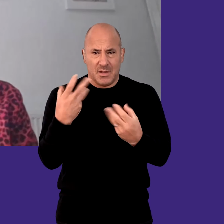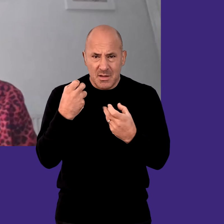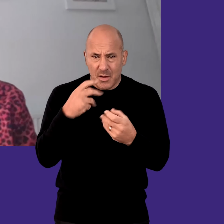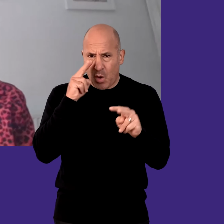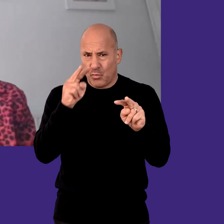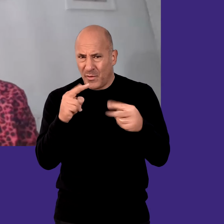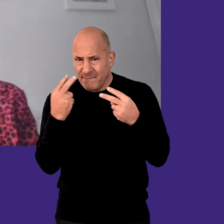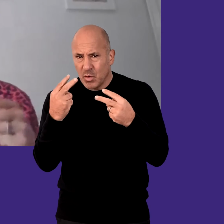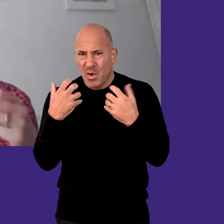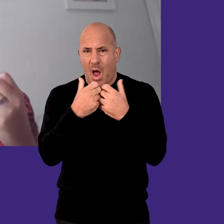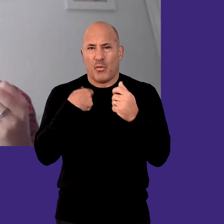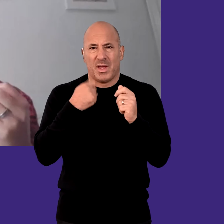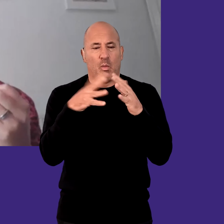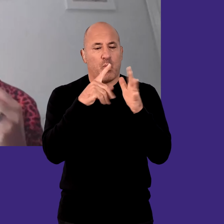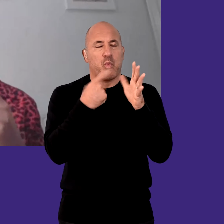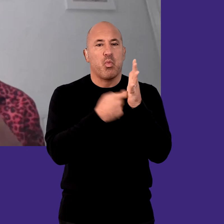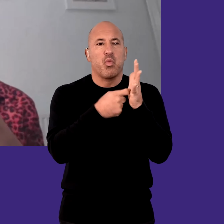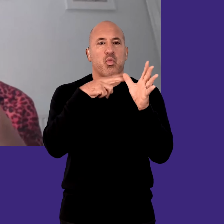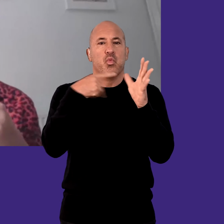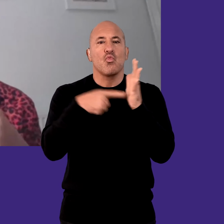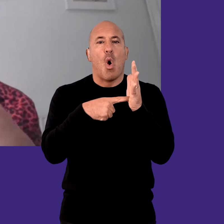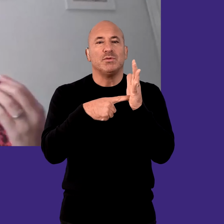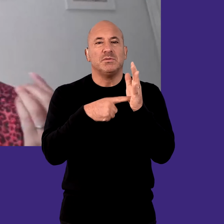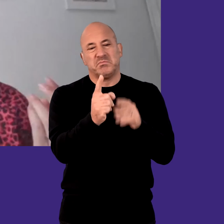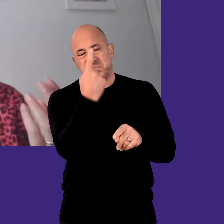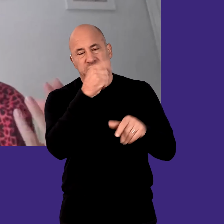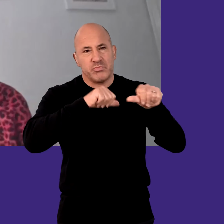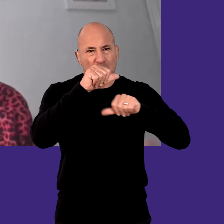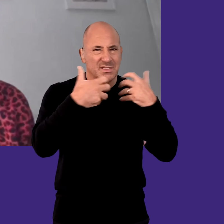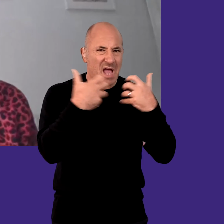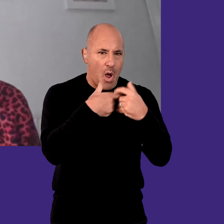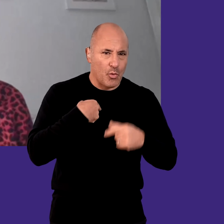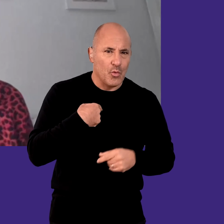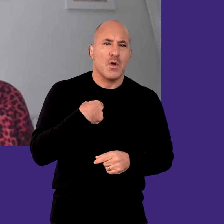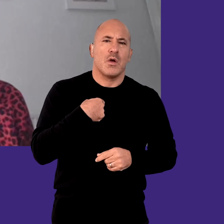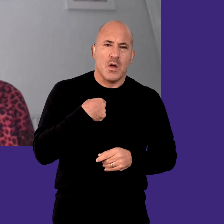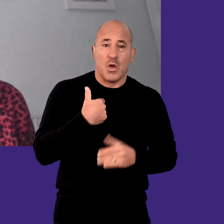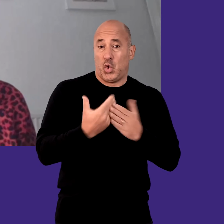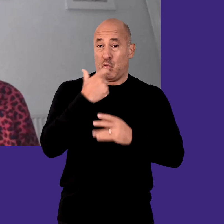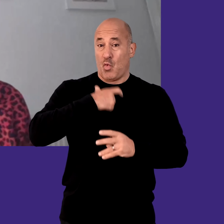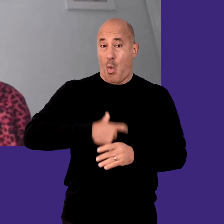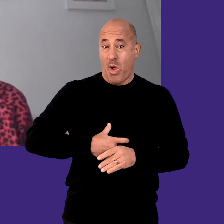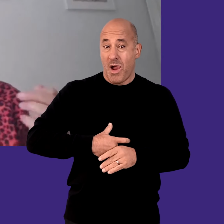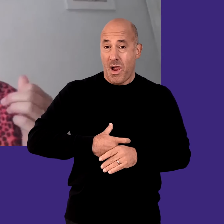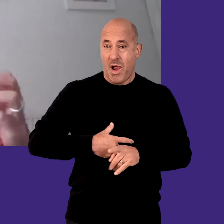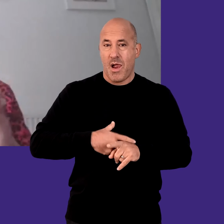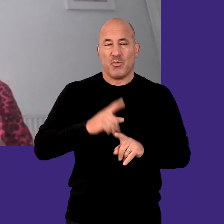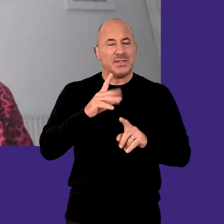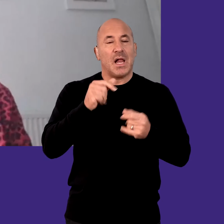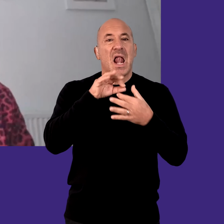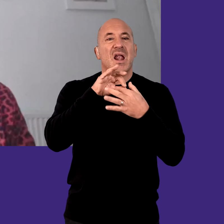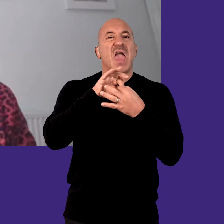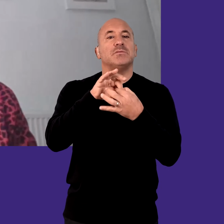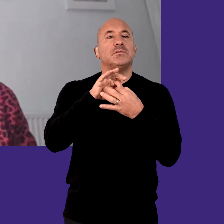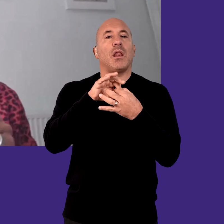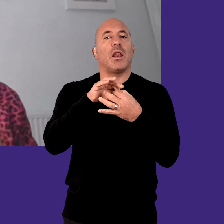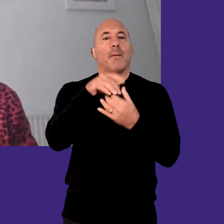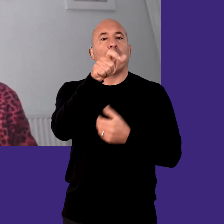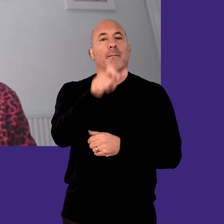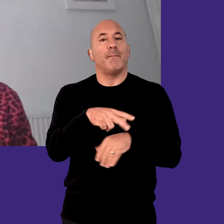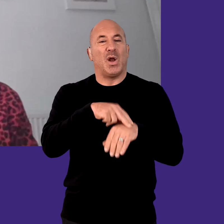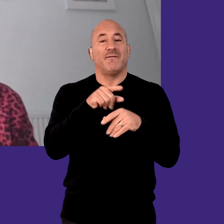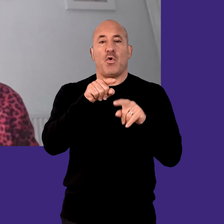to review and look at how we enact our warrants processes. We've got a new role who's a kind